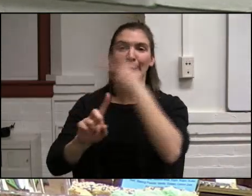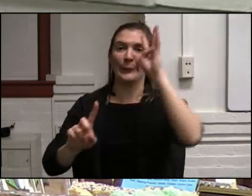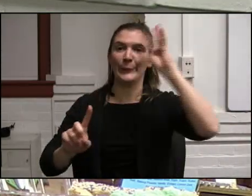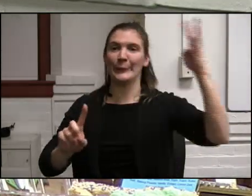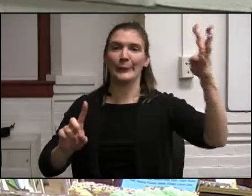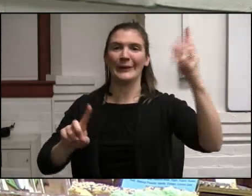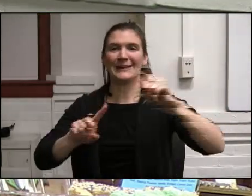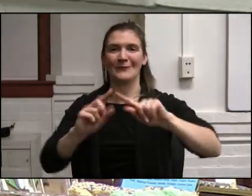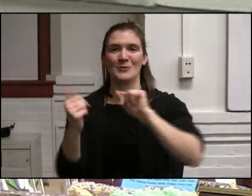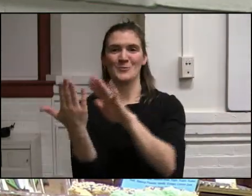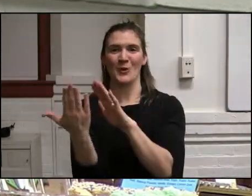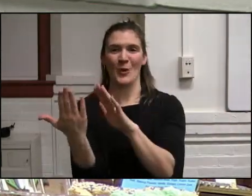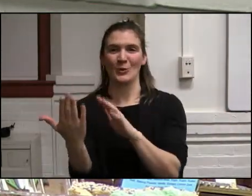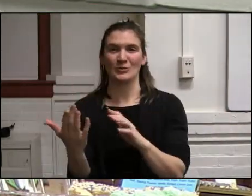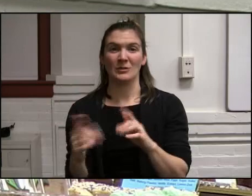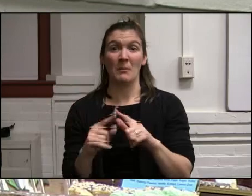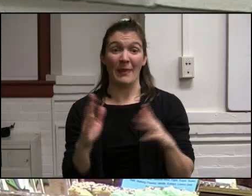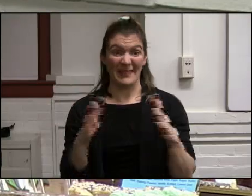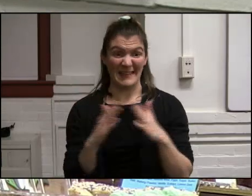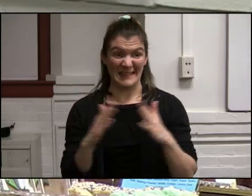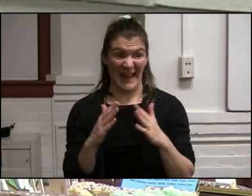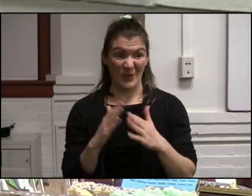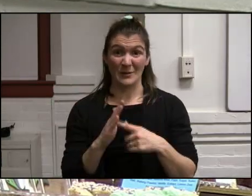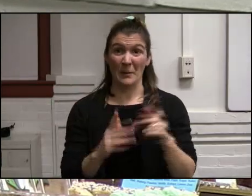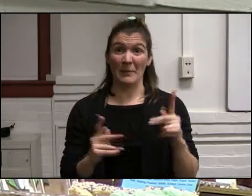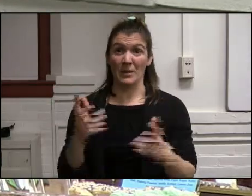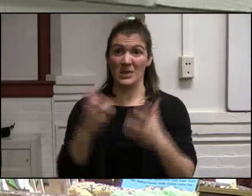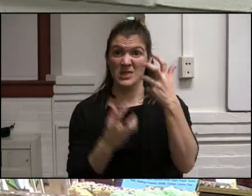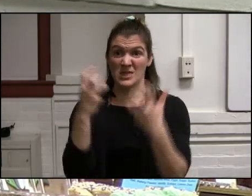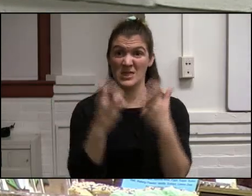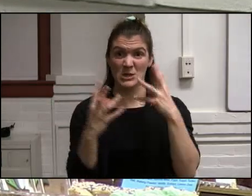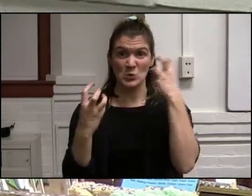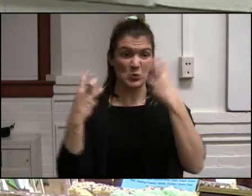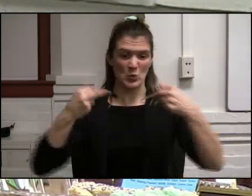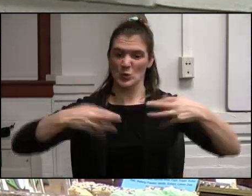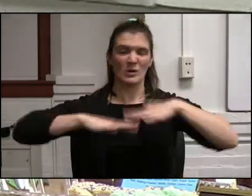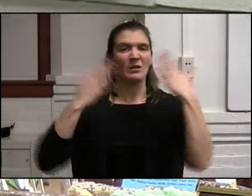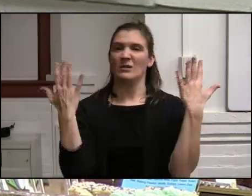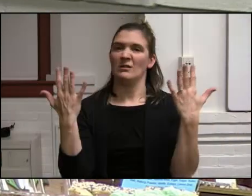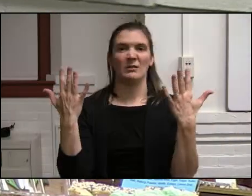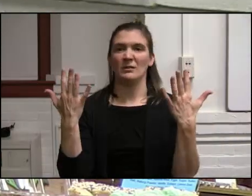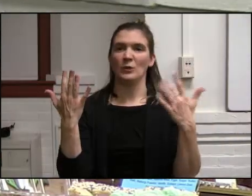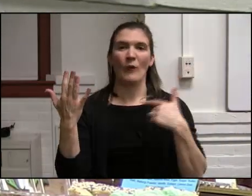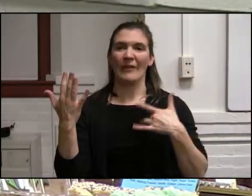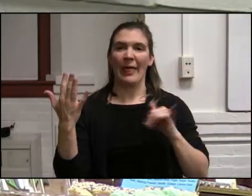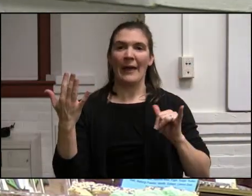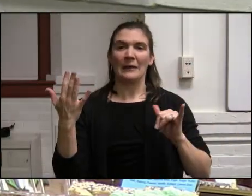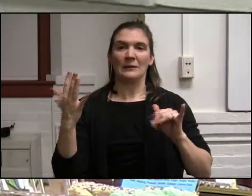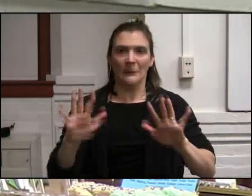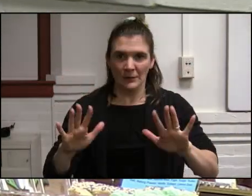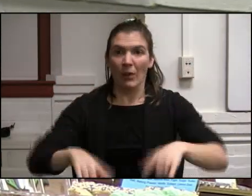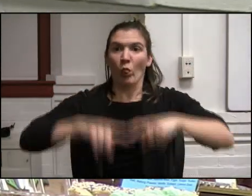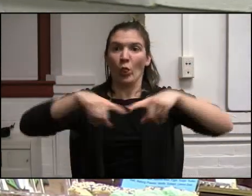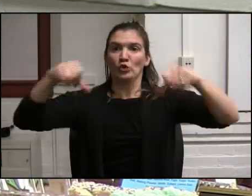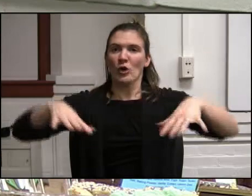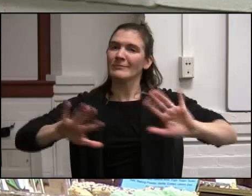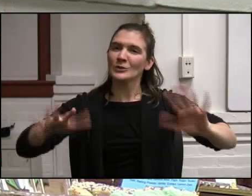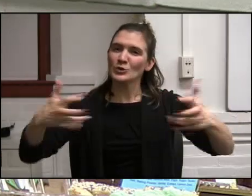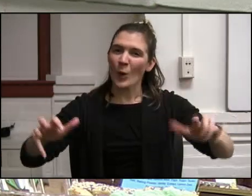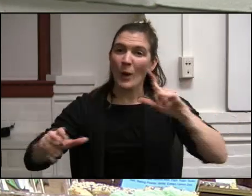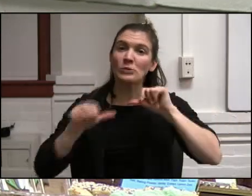that the towns have where interests don't align get really contentious and sometimes just bring things to a halt.